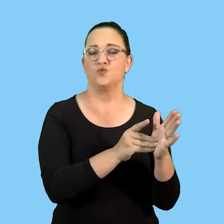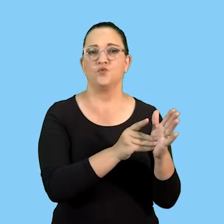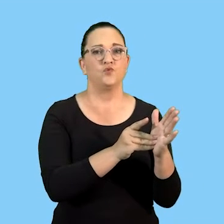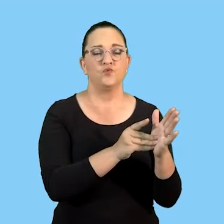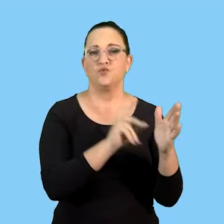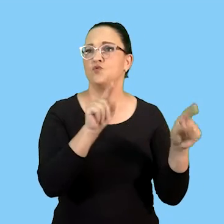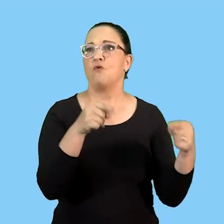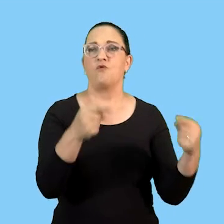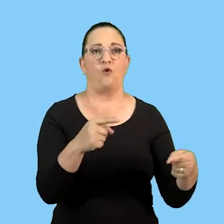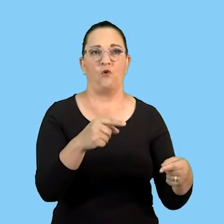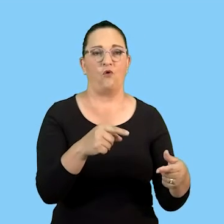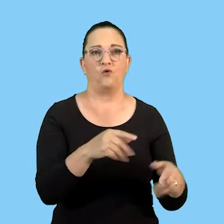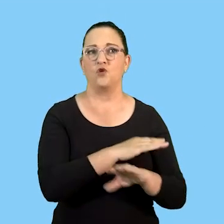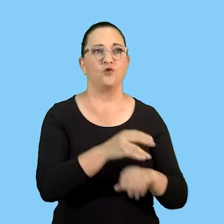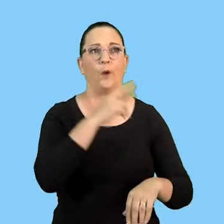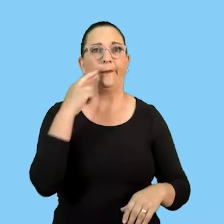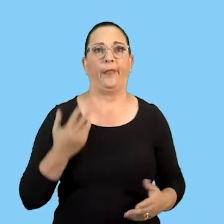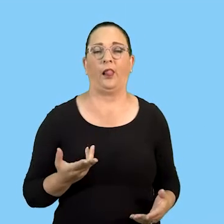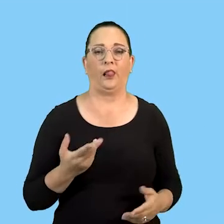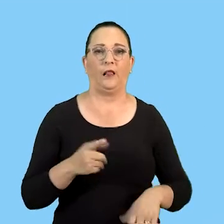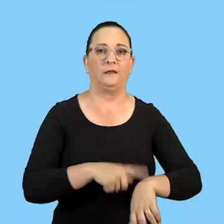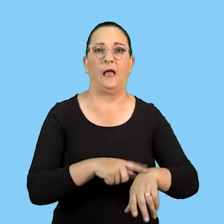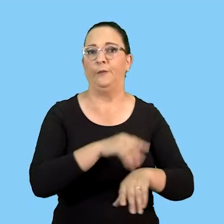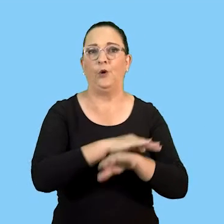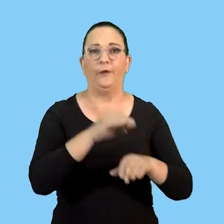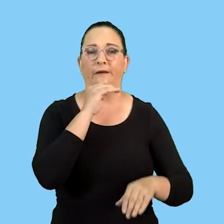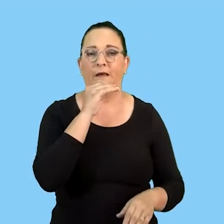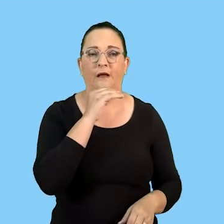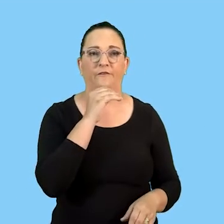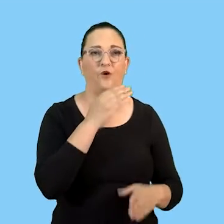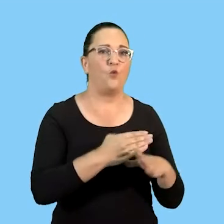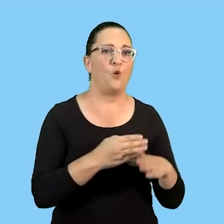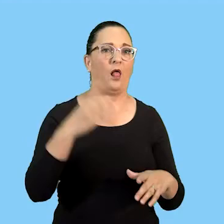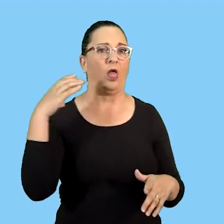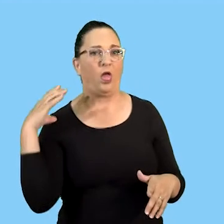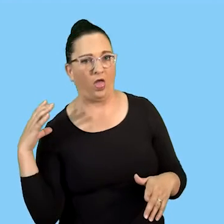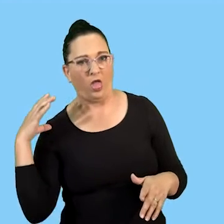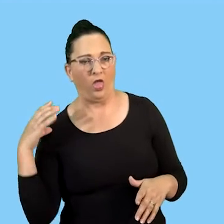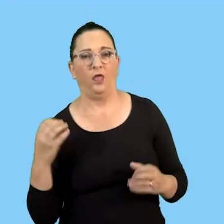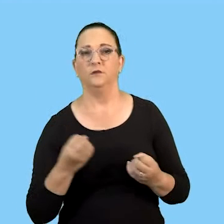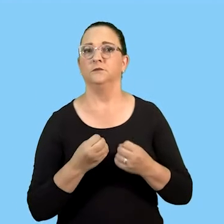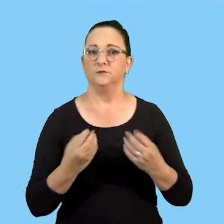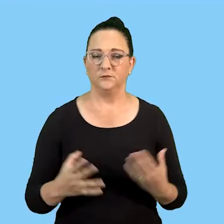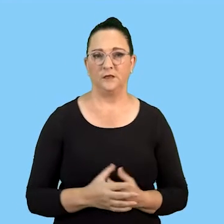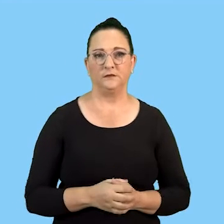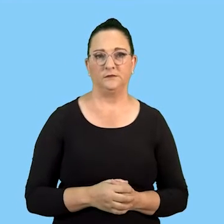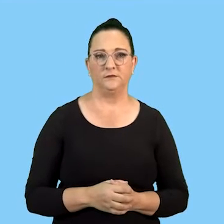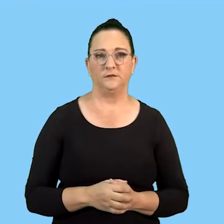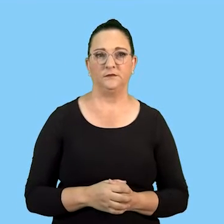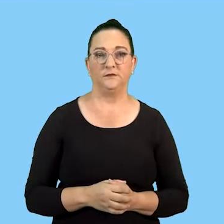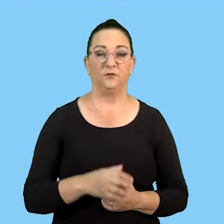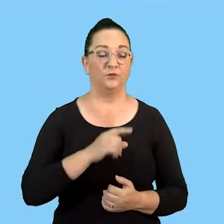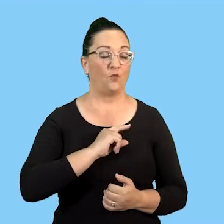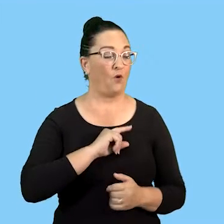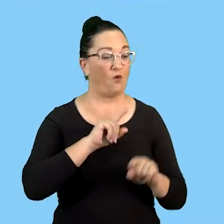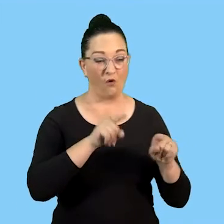resulting in conflict. So you need to be mindful of the workload. You need to be mindful of the employees in the workplace so that you